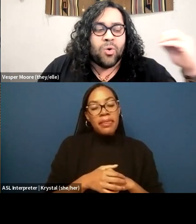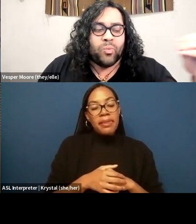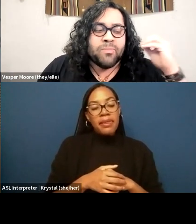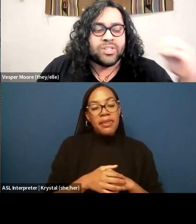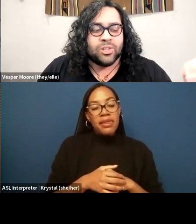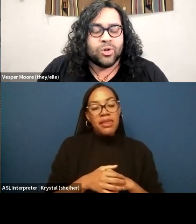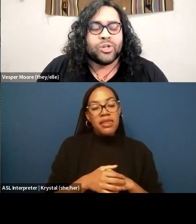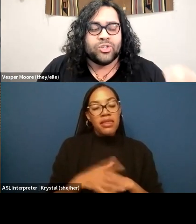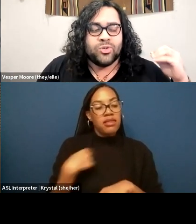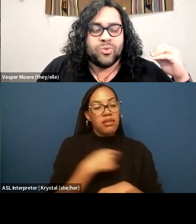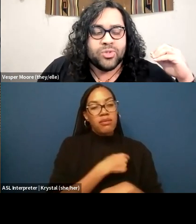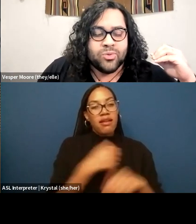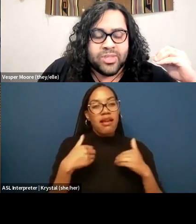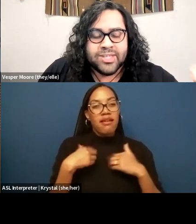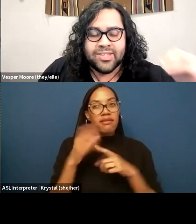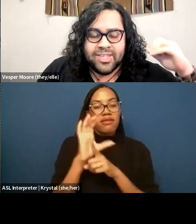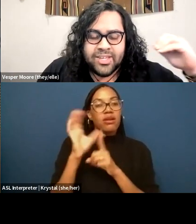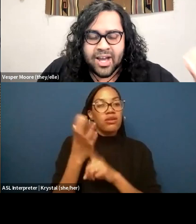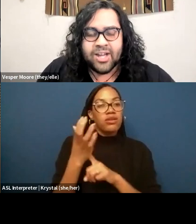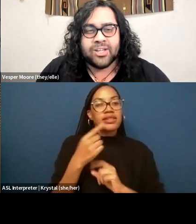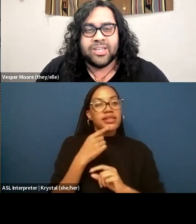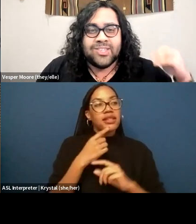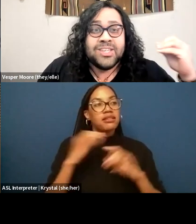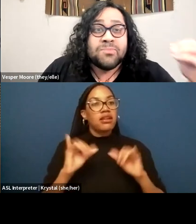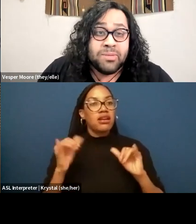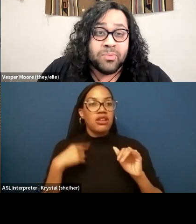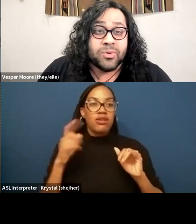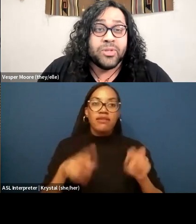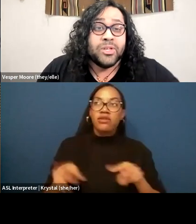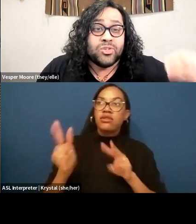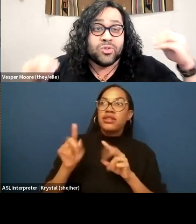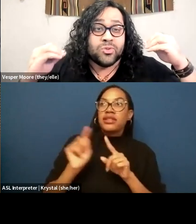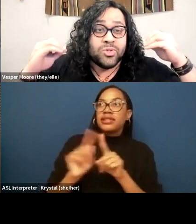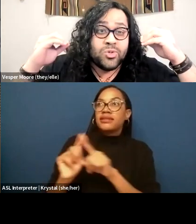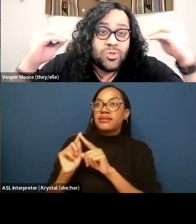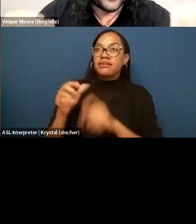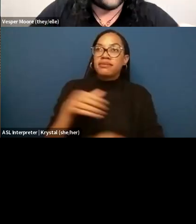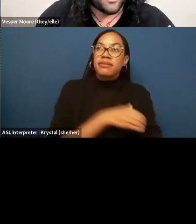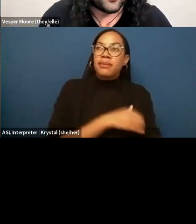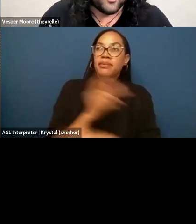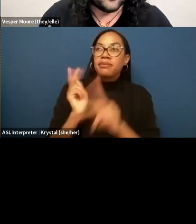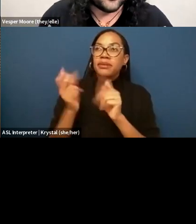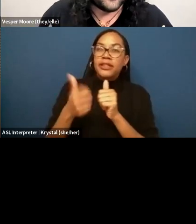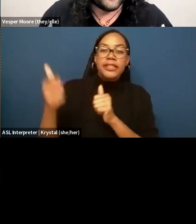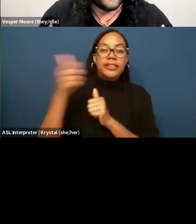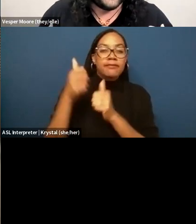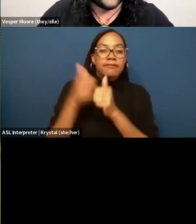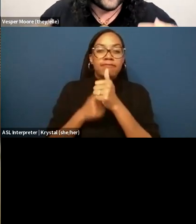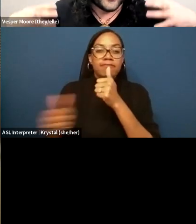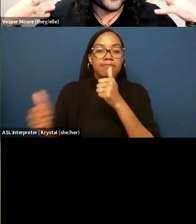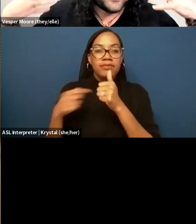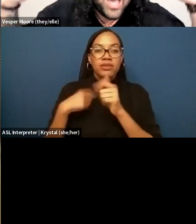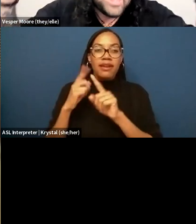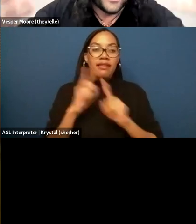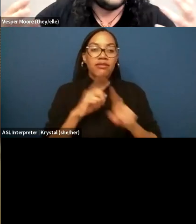of oh, we must look to these hierarchies, these people to answer our questions, you